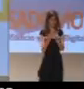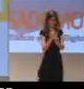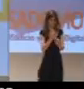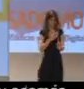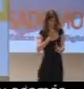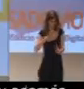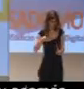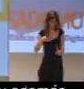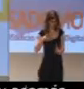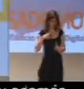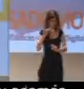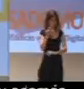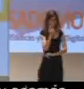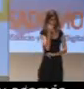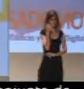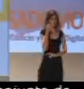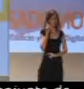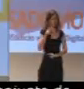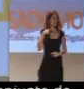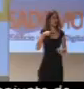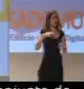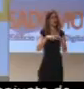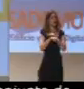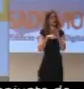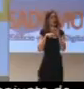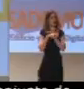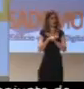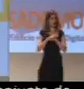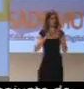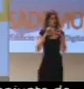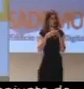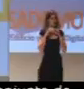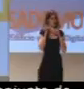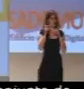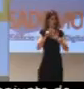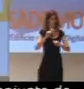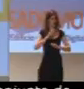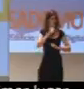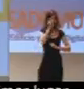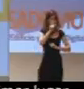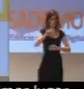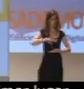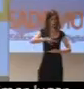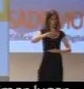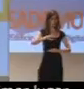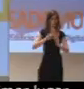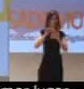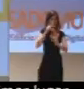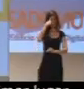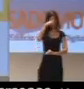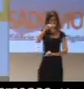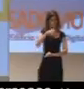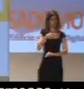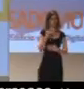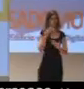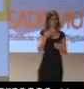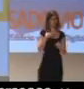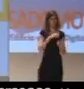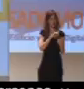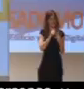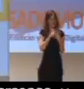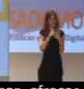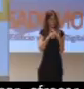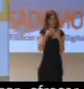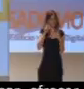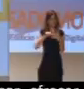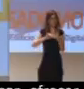We have managed to generate a set of resources which will allow us first to use the people's